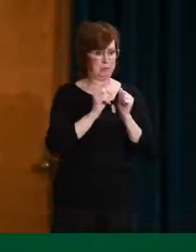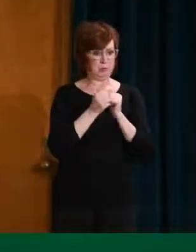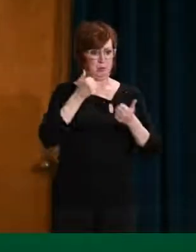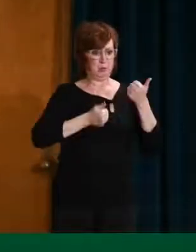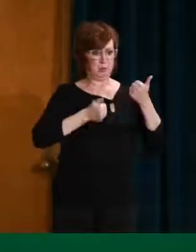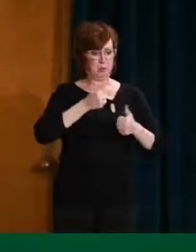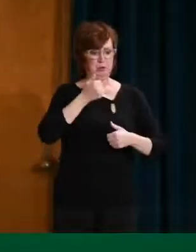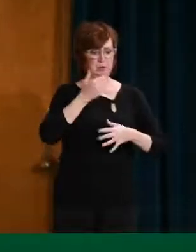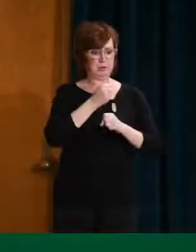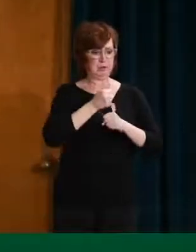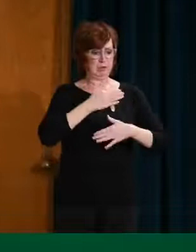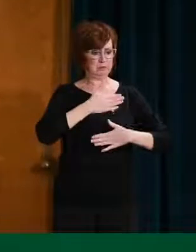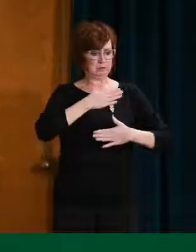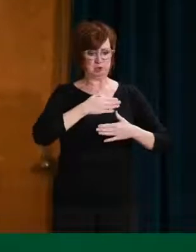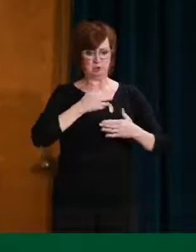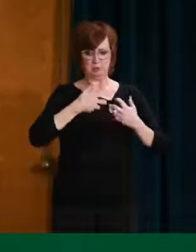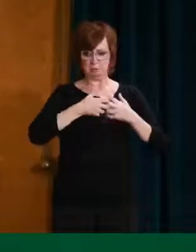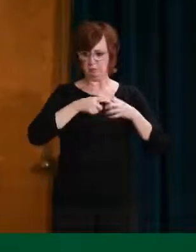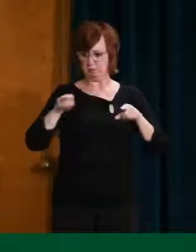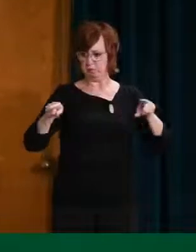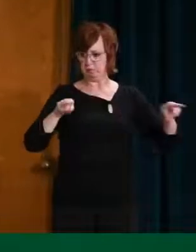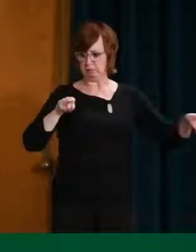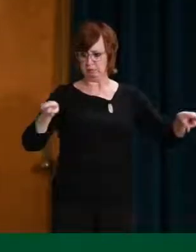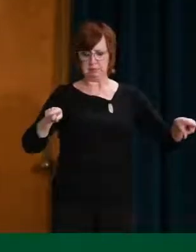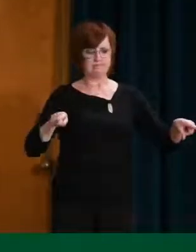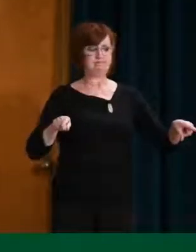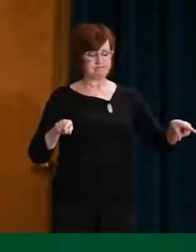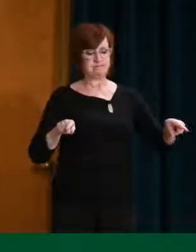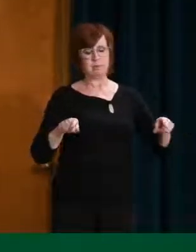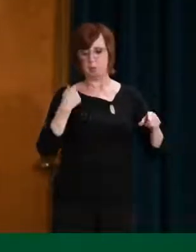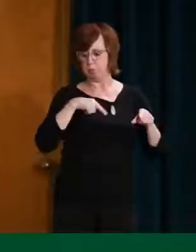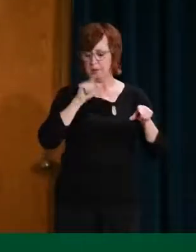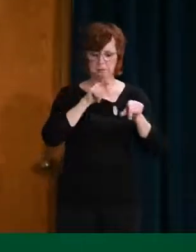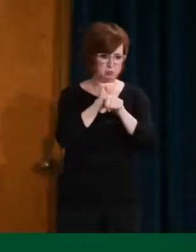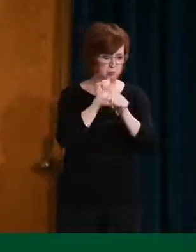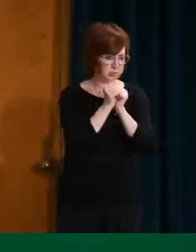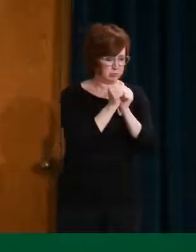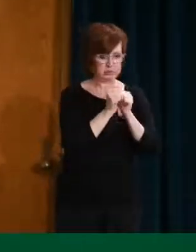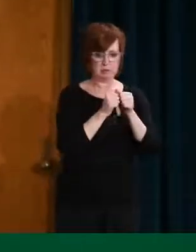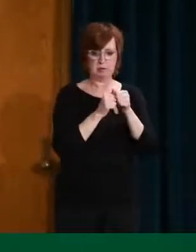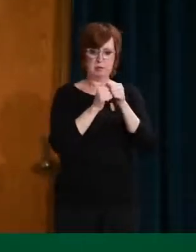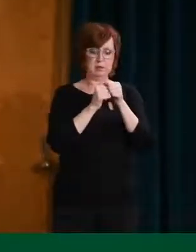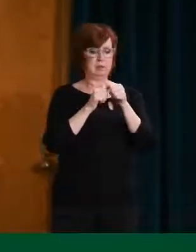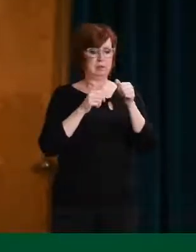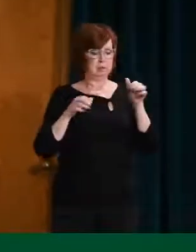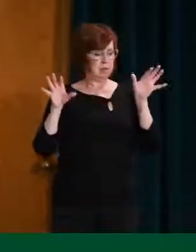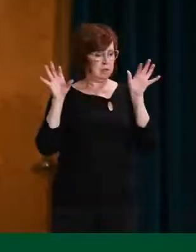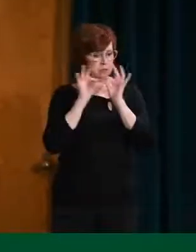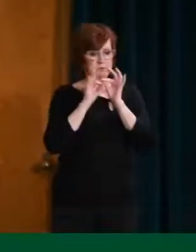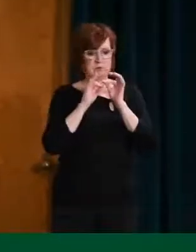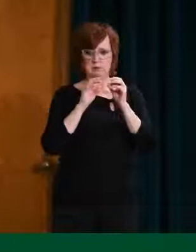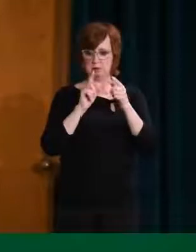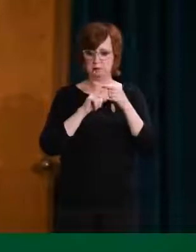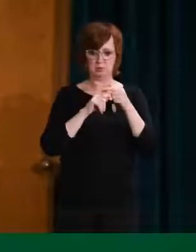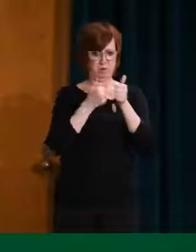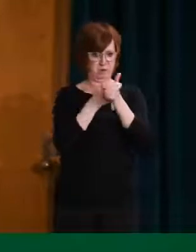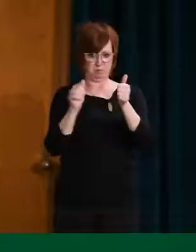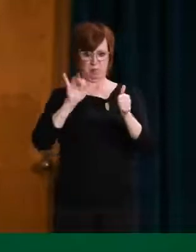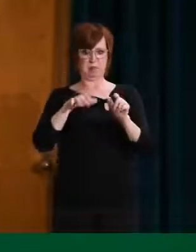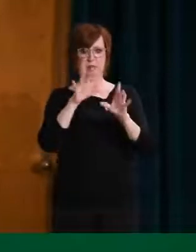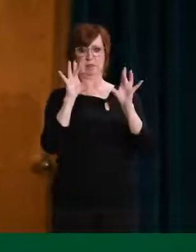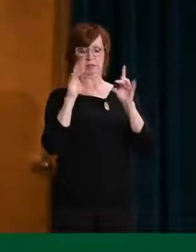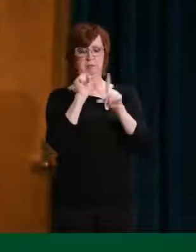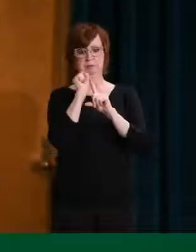want to re-emphasize the importance of flattening the curve, of preventing the need for a health system to actually go into the